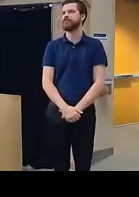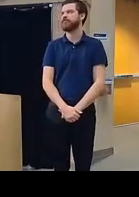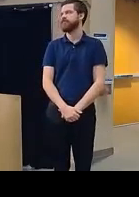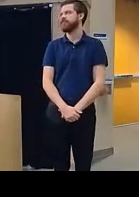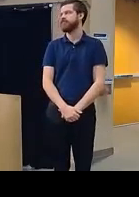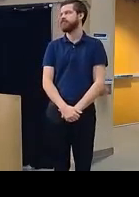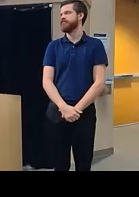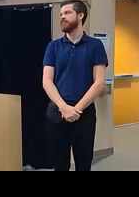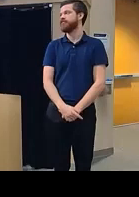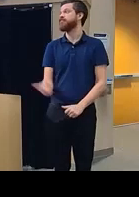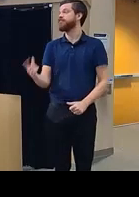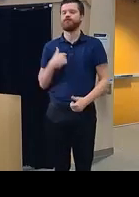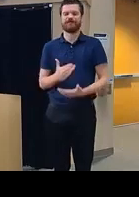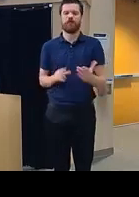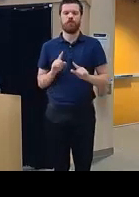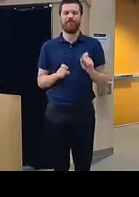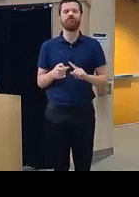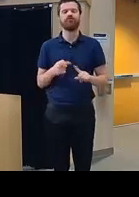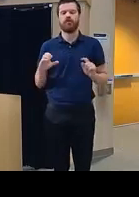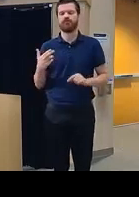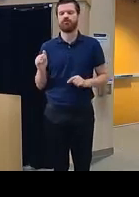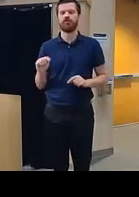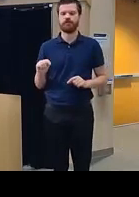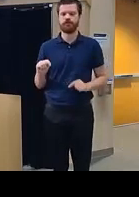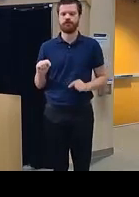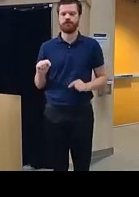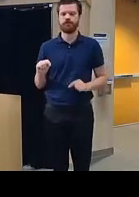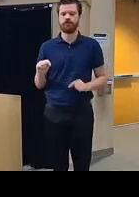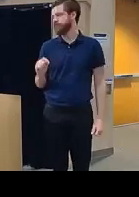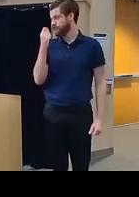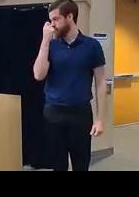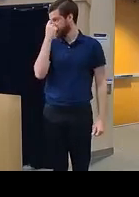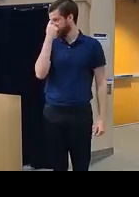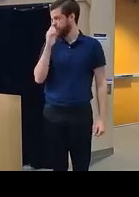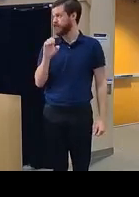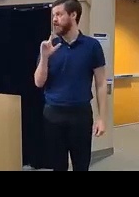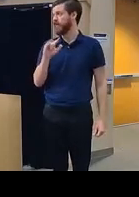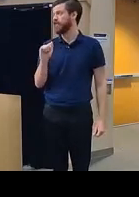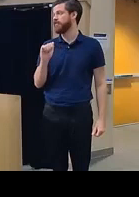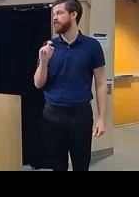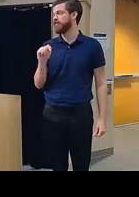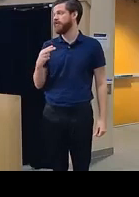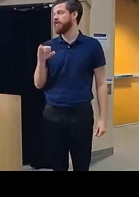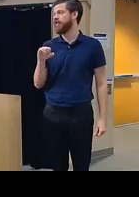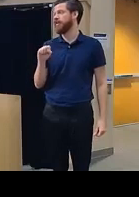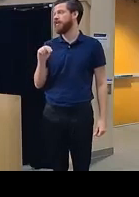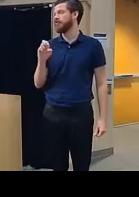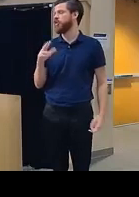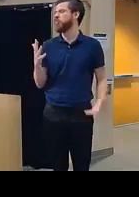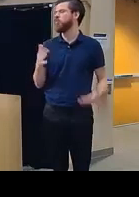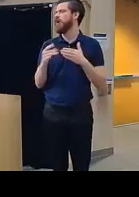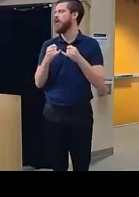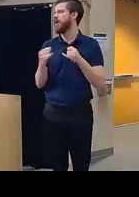I have a couple of questions here from the chat. Okay. So this is from Elizabeth Eisner. What guidelines, if any,